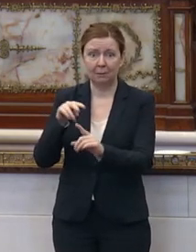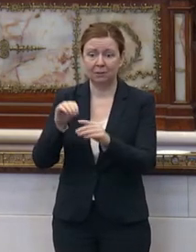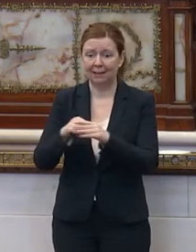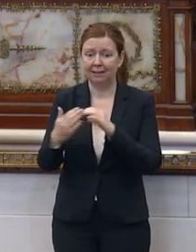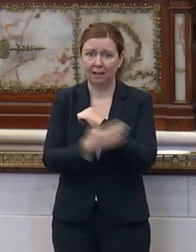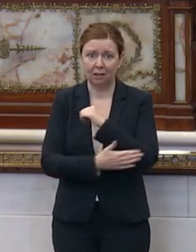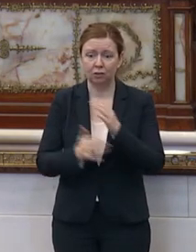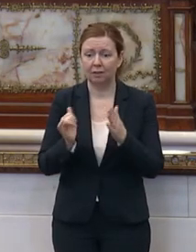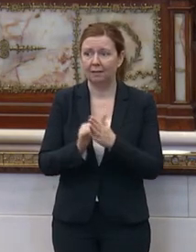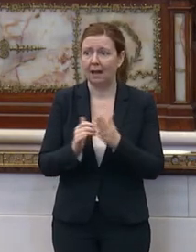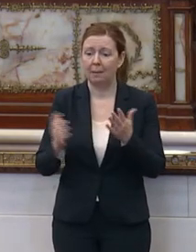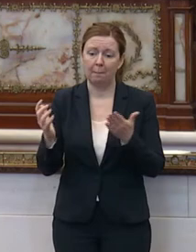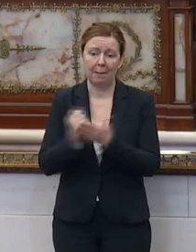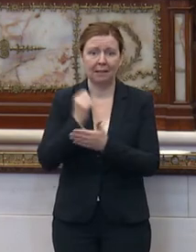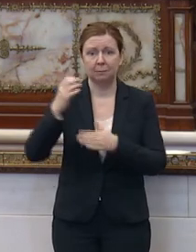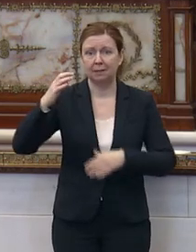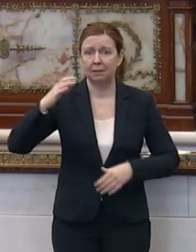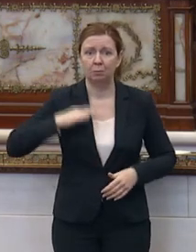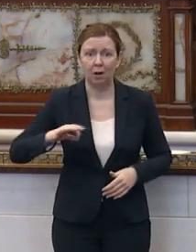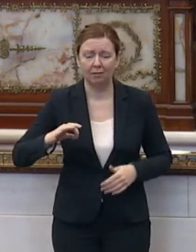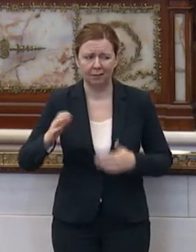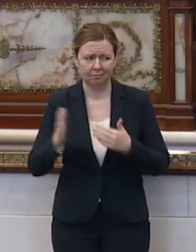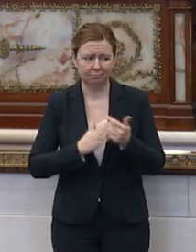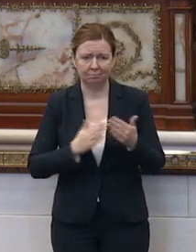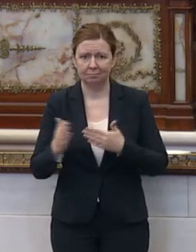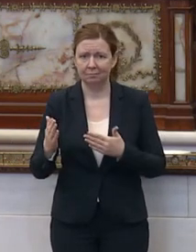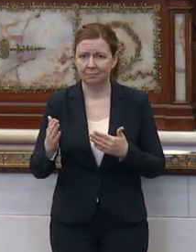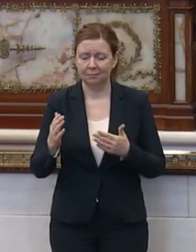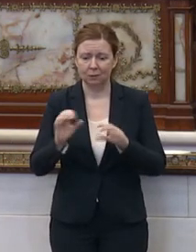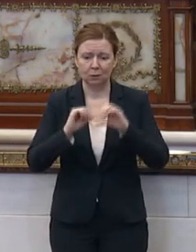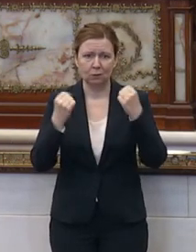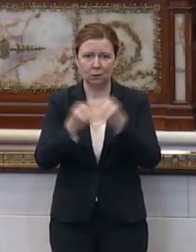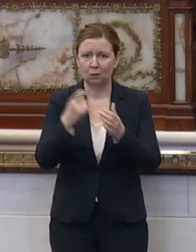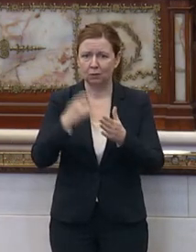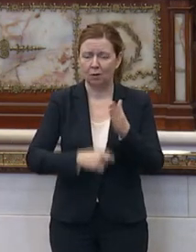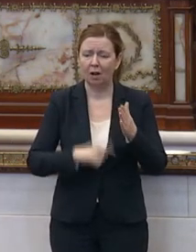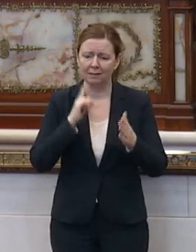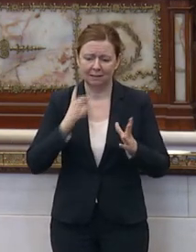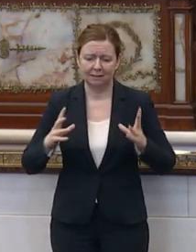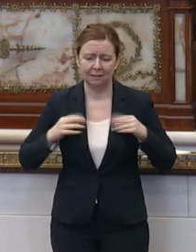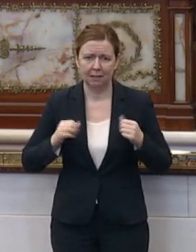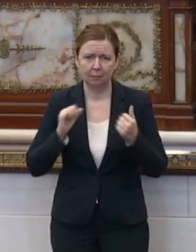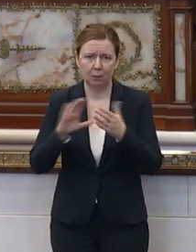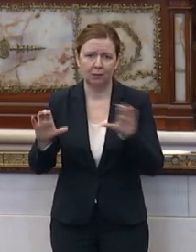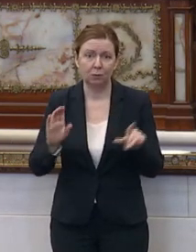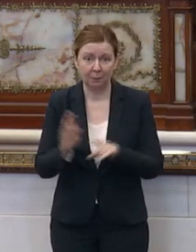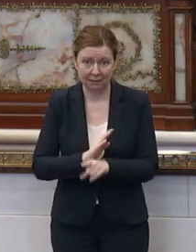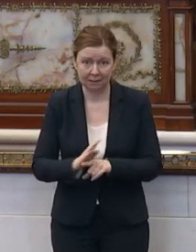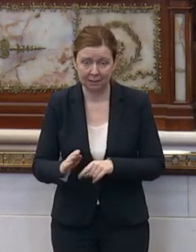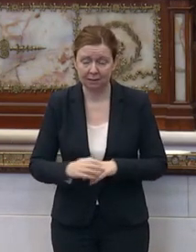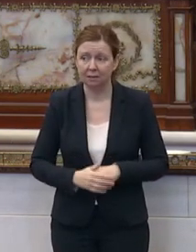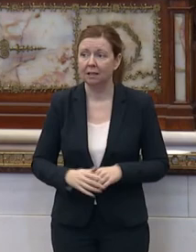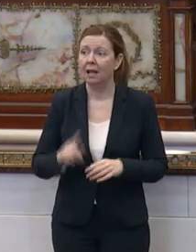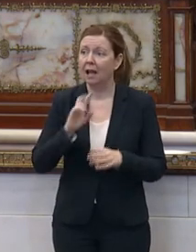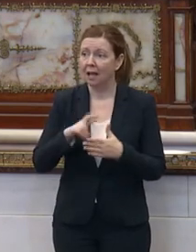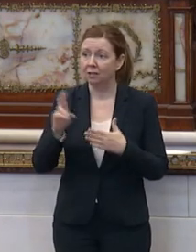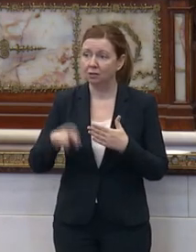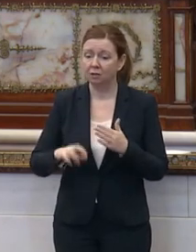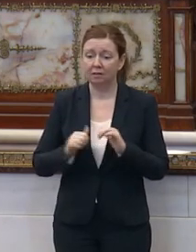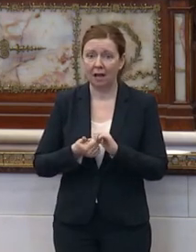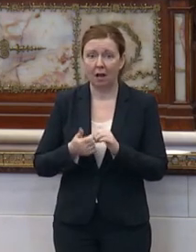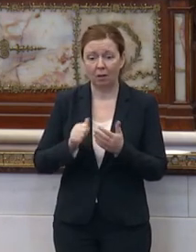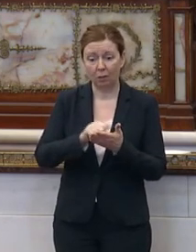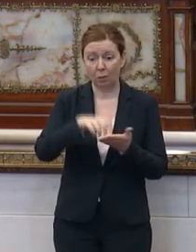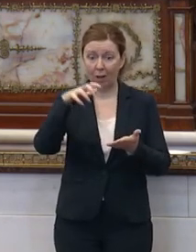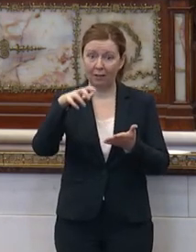this country that maximizing profits, regardless of social cost, is an acceptable way to do business. And it's the result of how